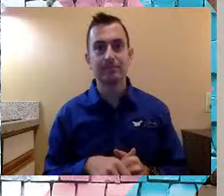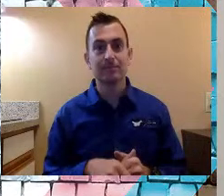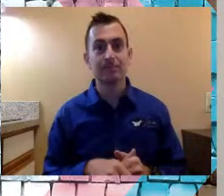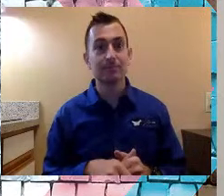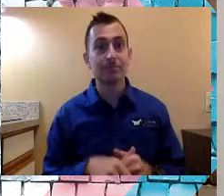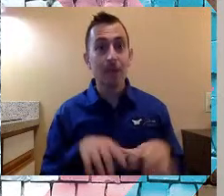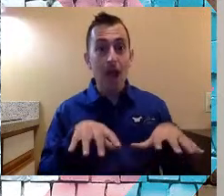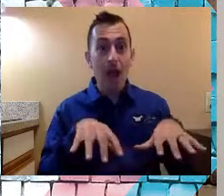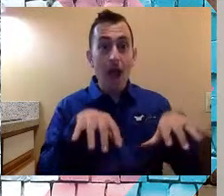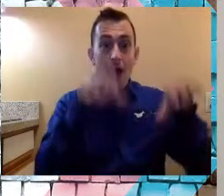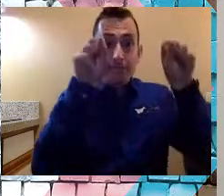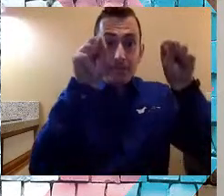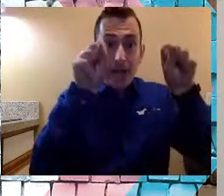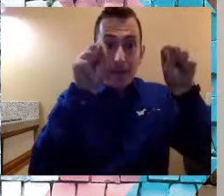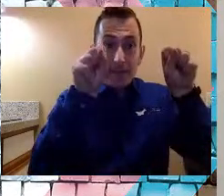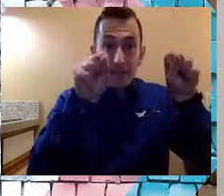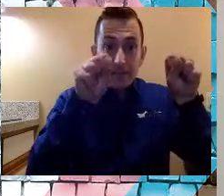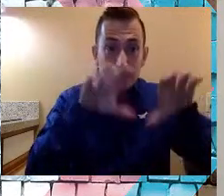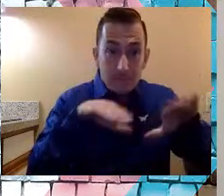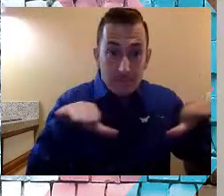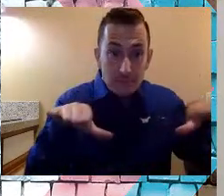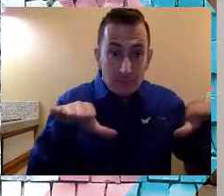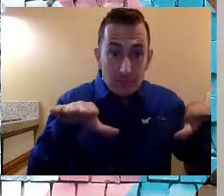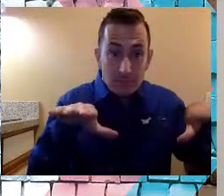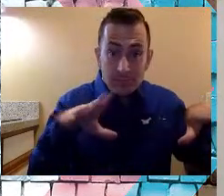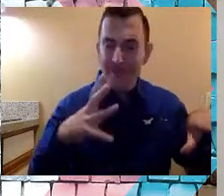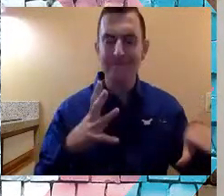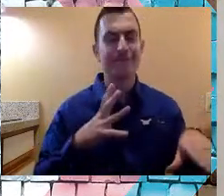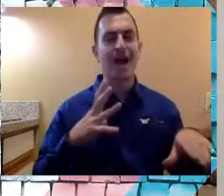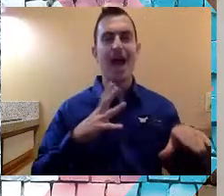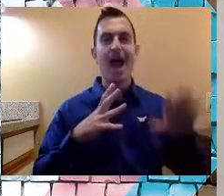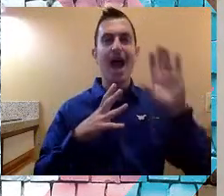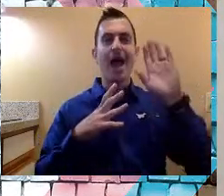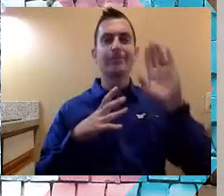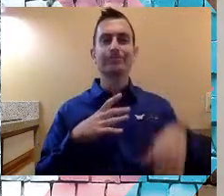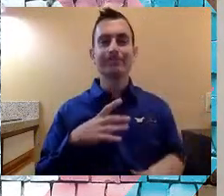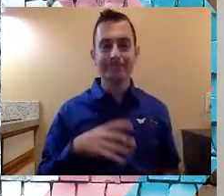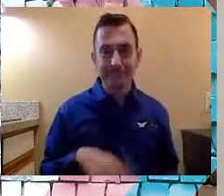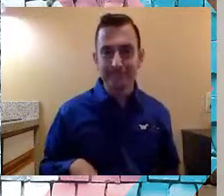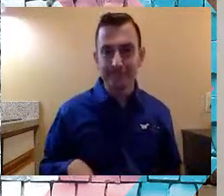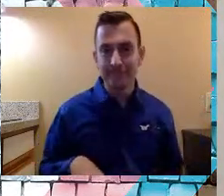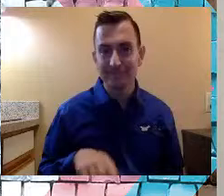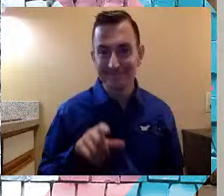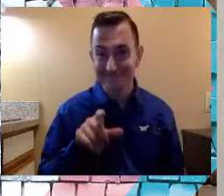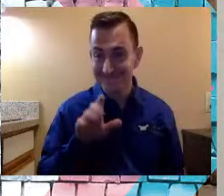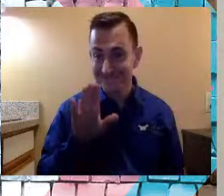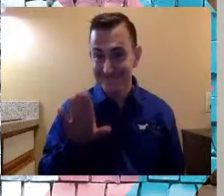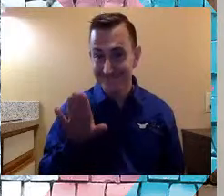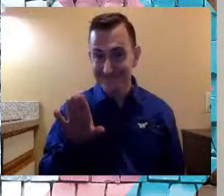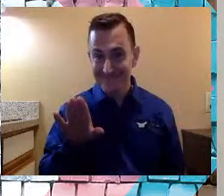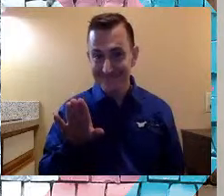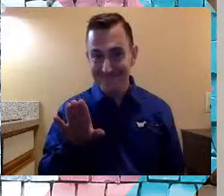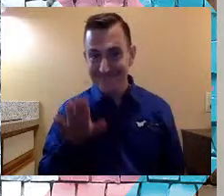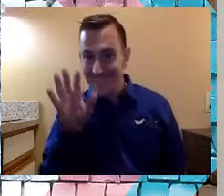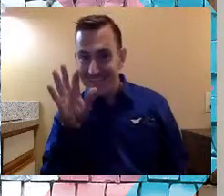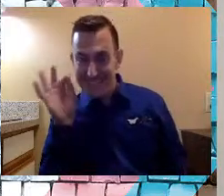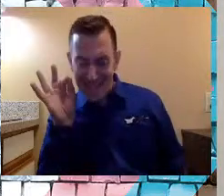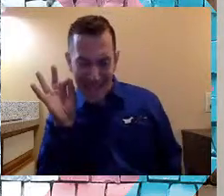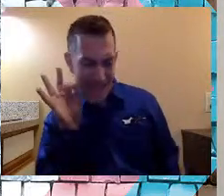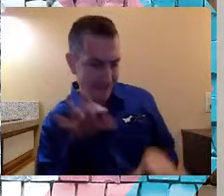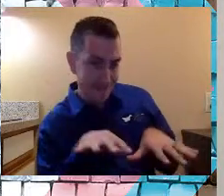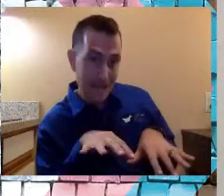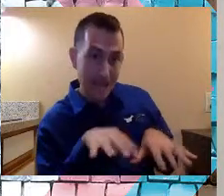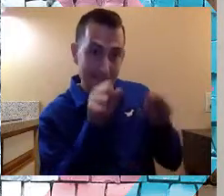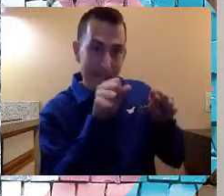adopted. Now look at this. There is a kangaroo, and he has adopted this little puppy with